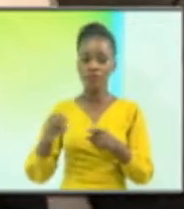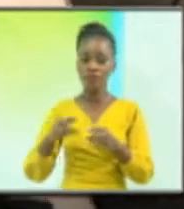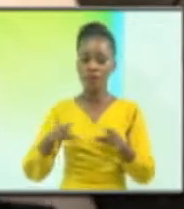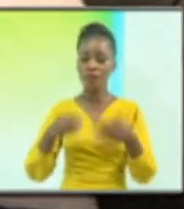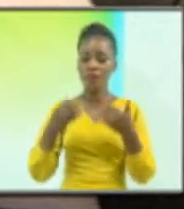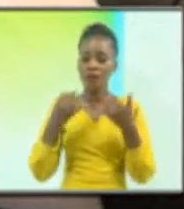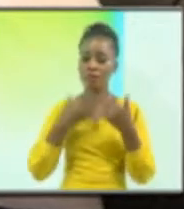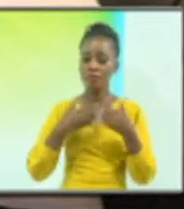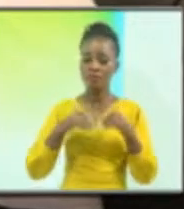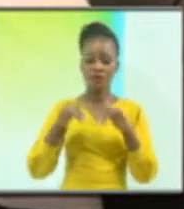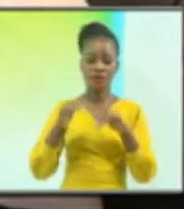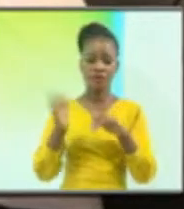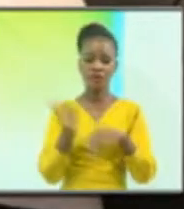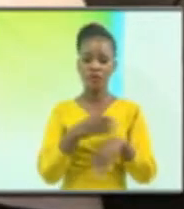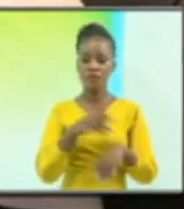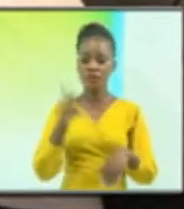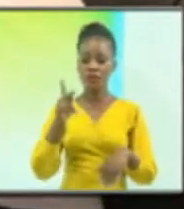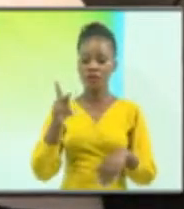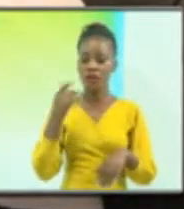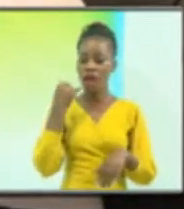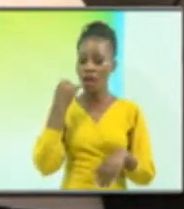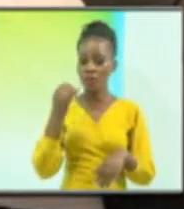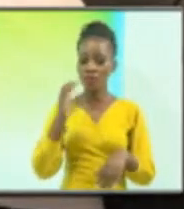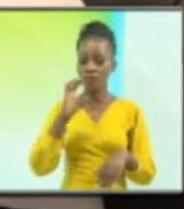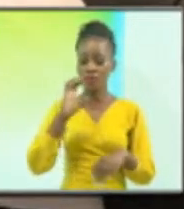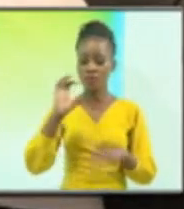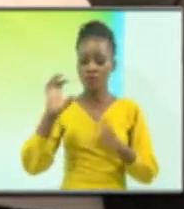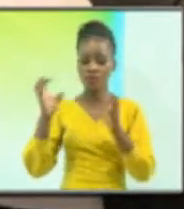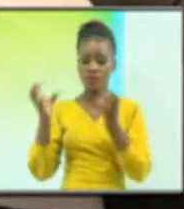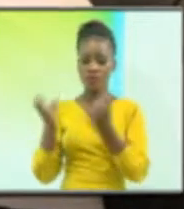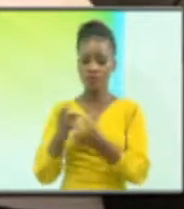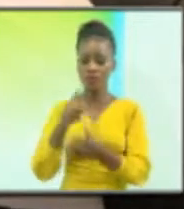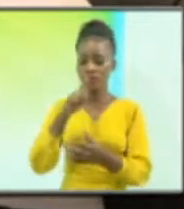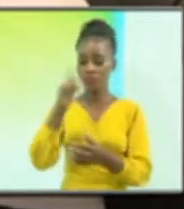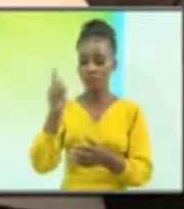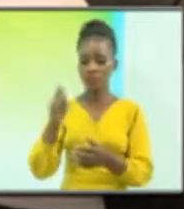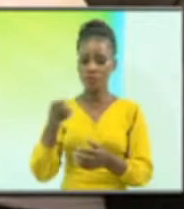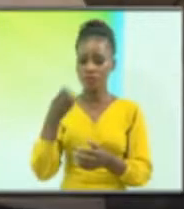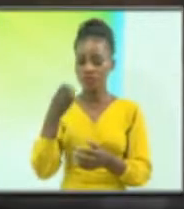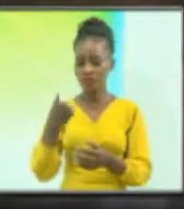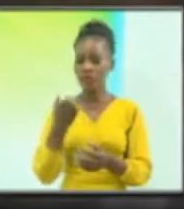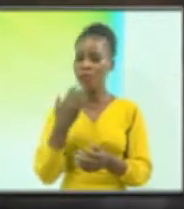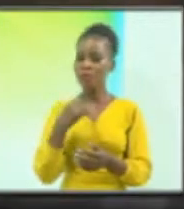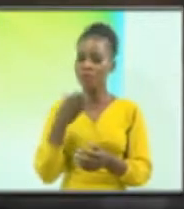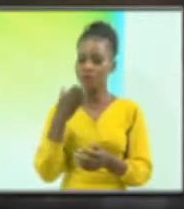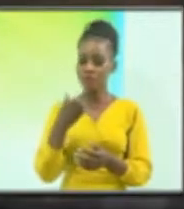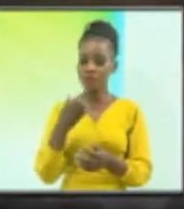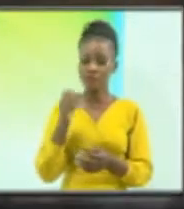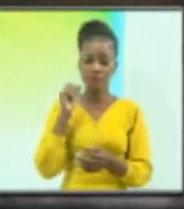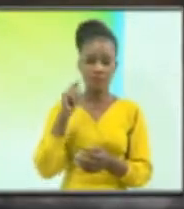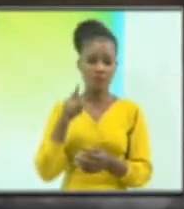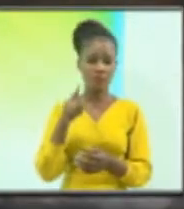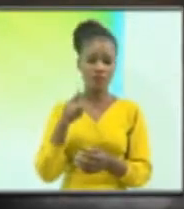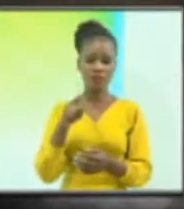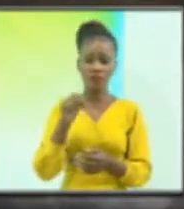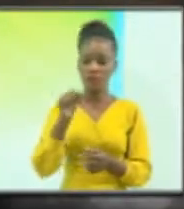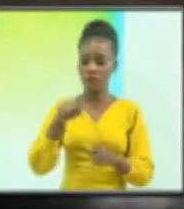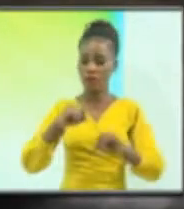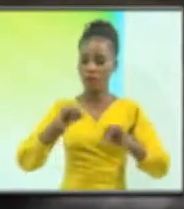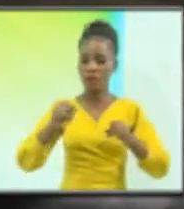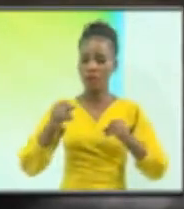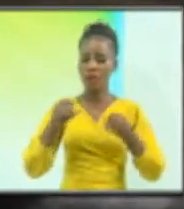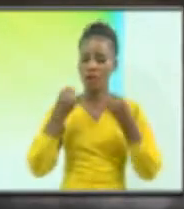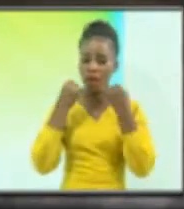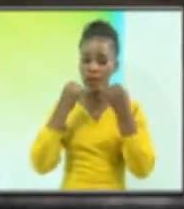if Kenya is a member of the East African community? Yes. Tanzania. Why would I really need all this? Now, of course, we try to make it